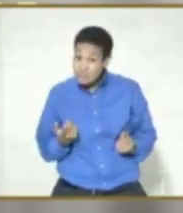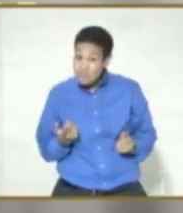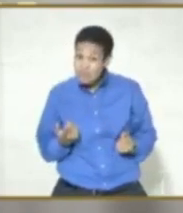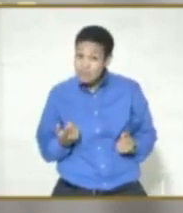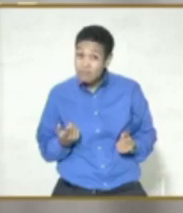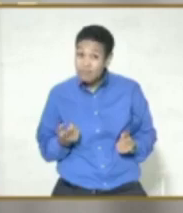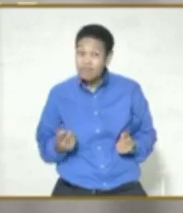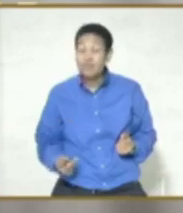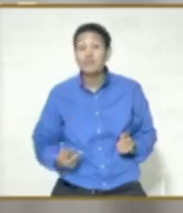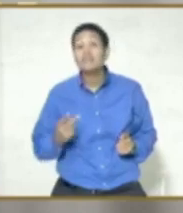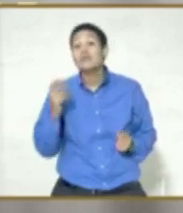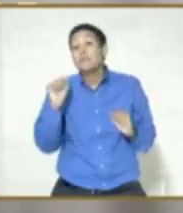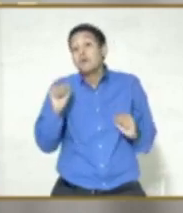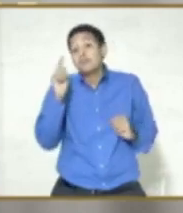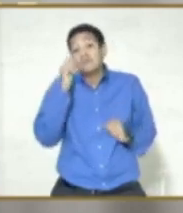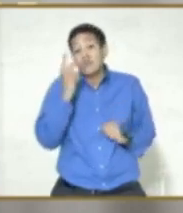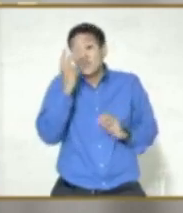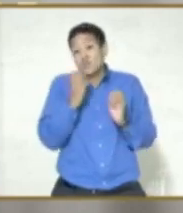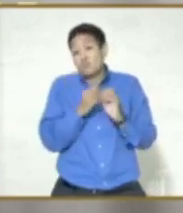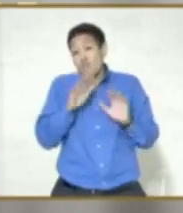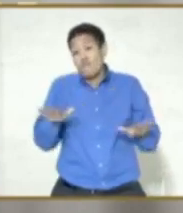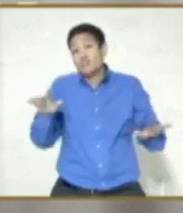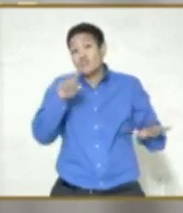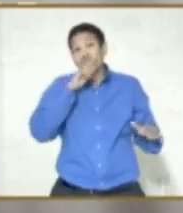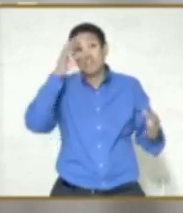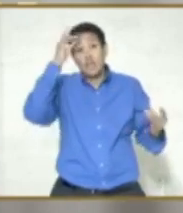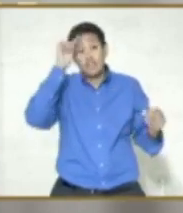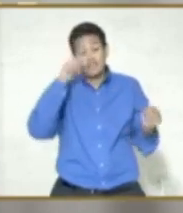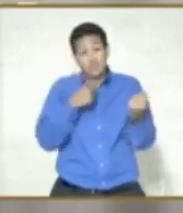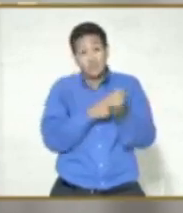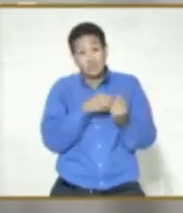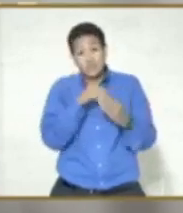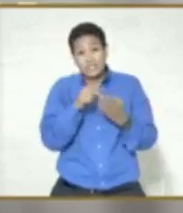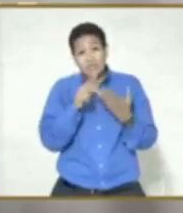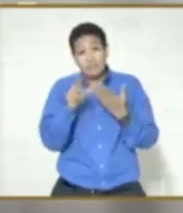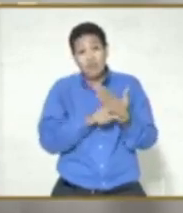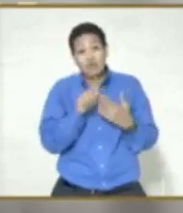more of her children to be considered for the program?